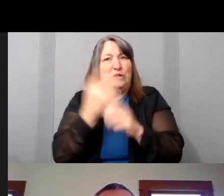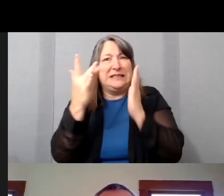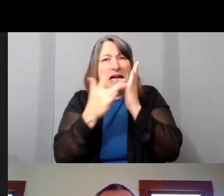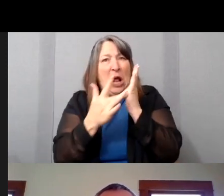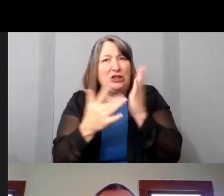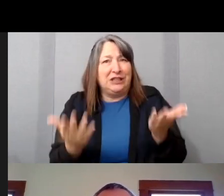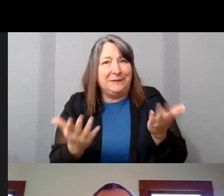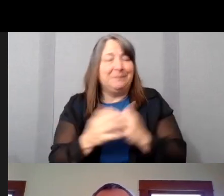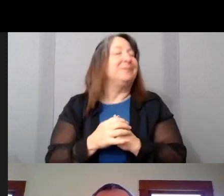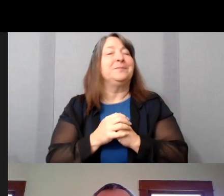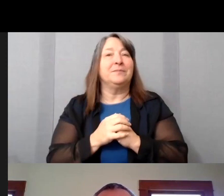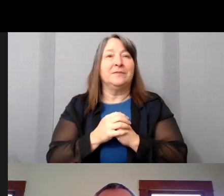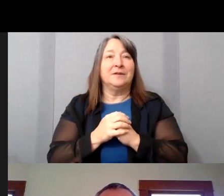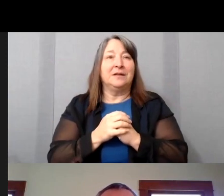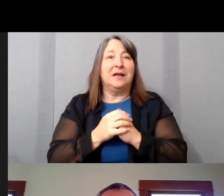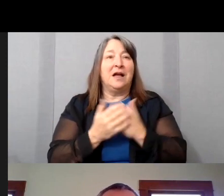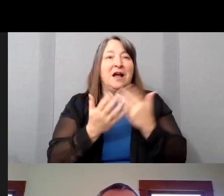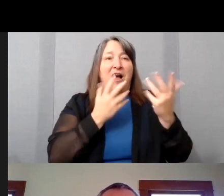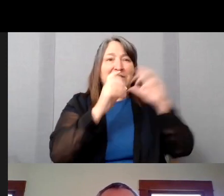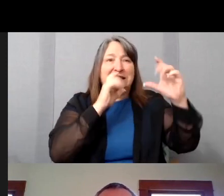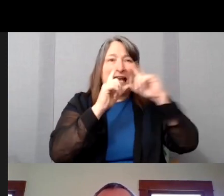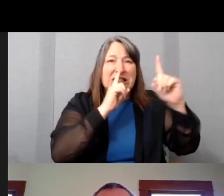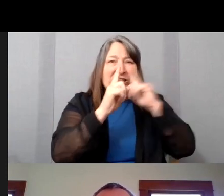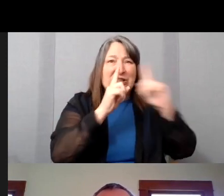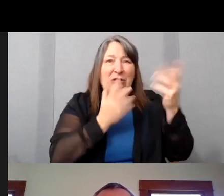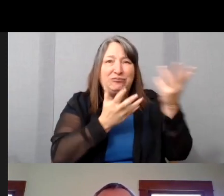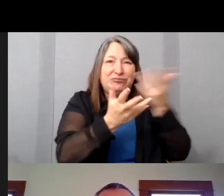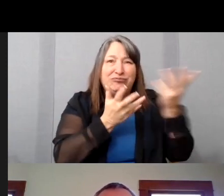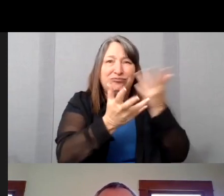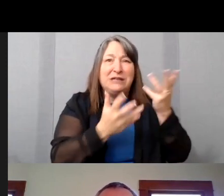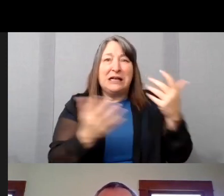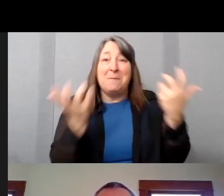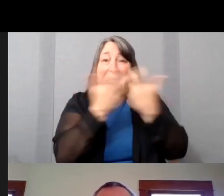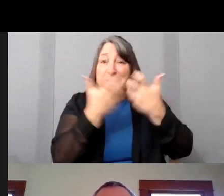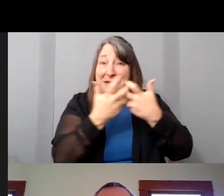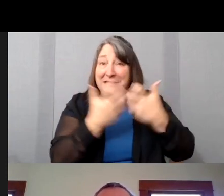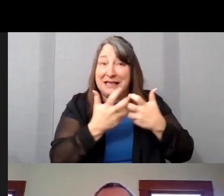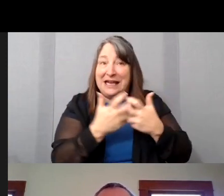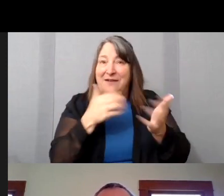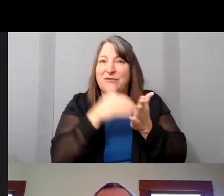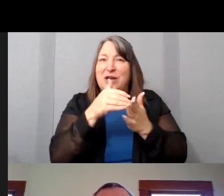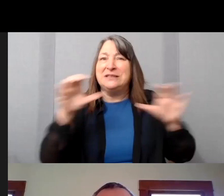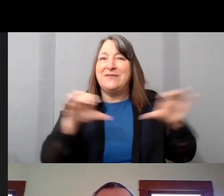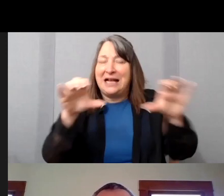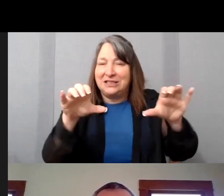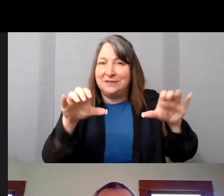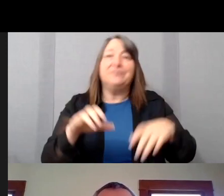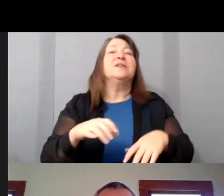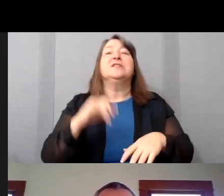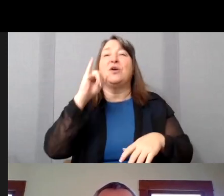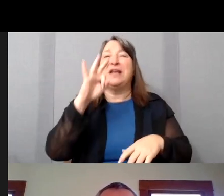Conversational compatibility, frequency of interactions. So there was a lot of examples. If you're using a